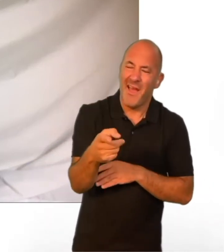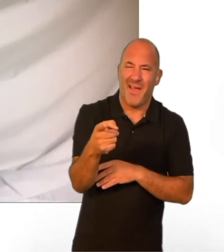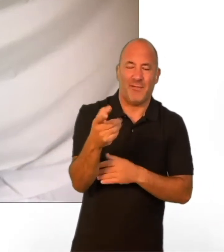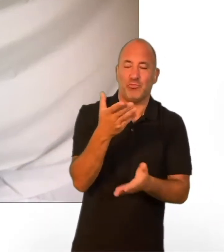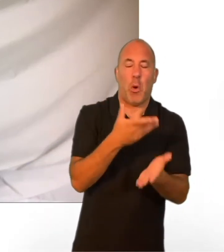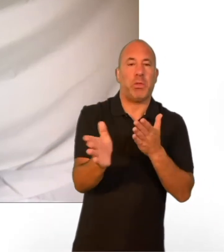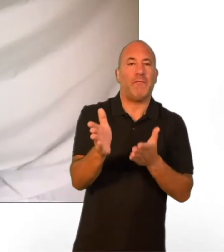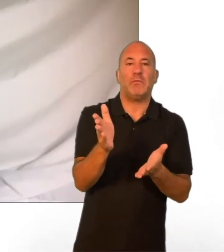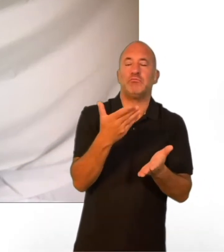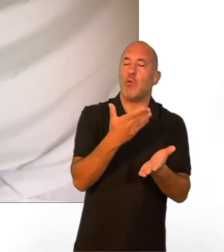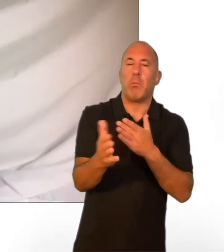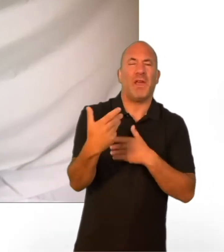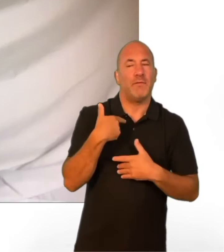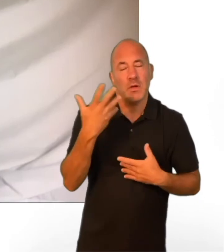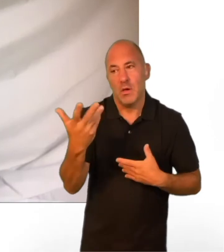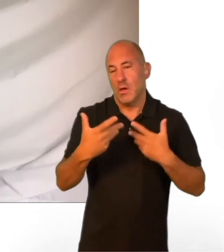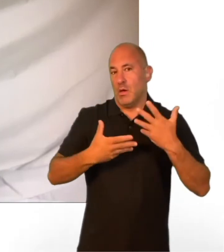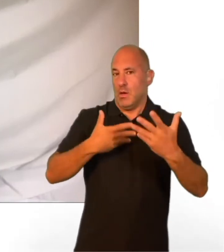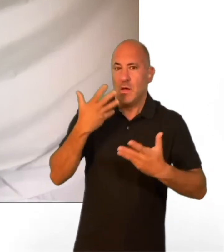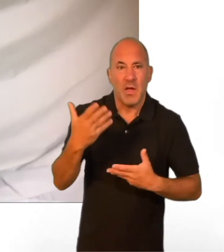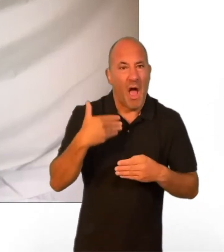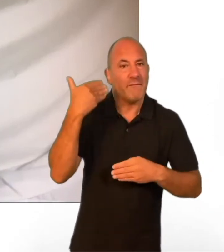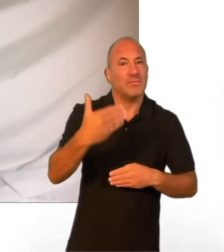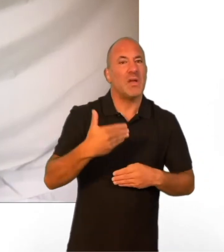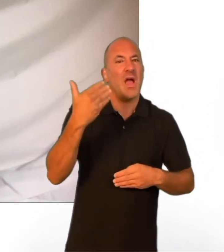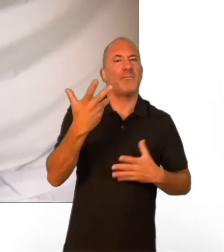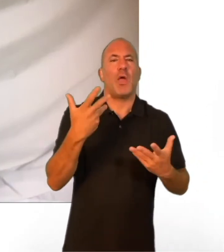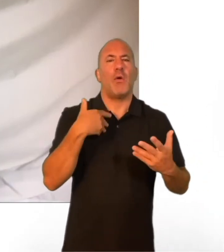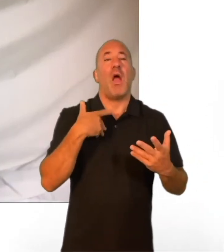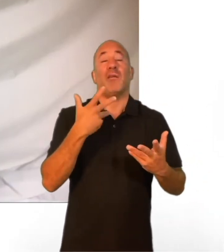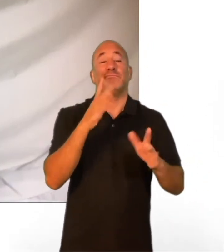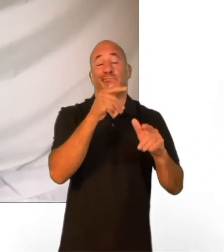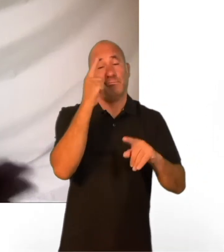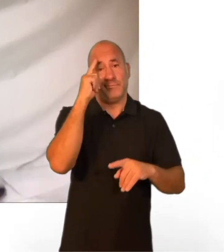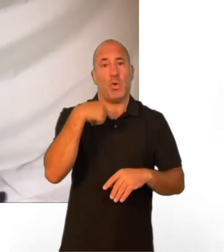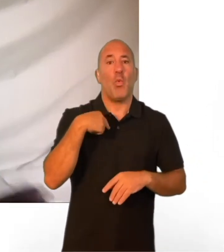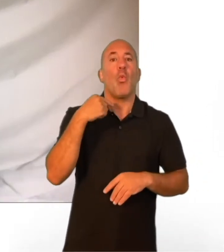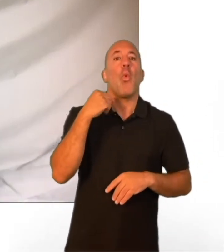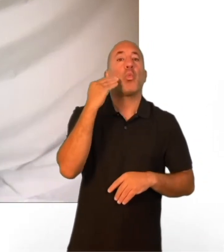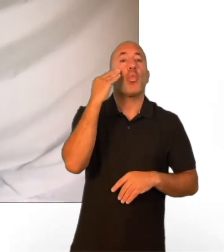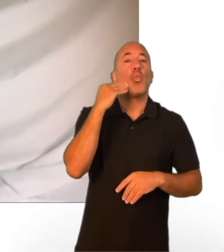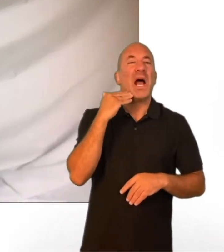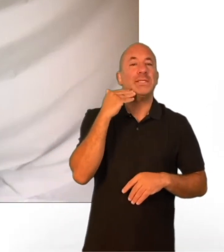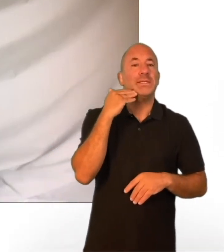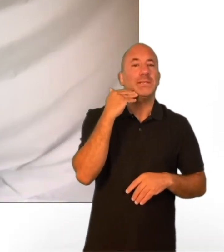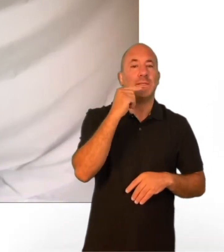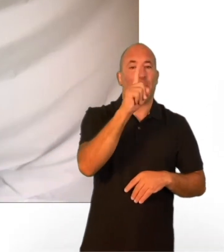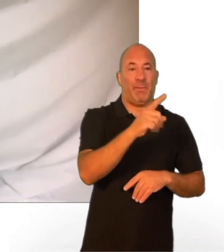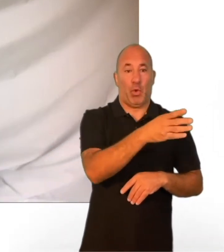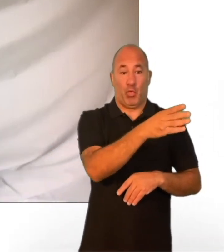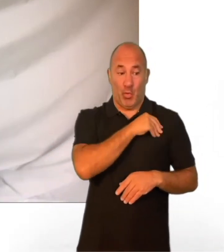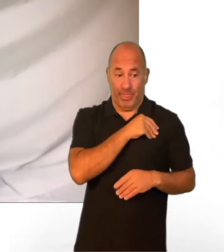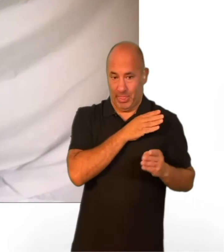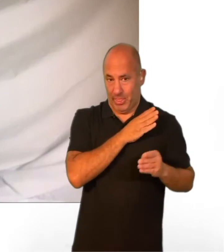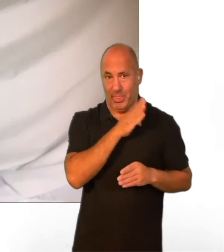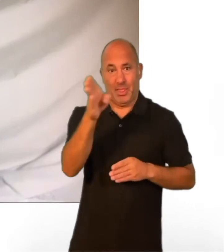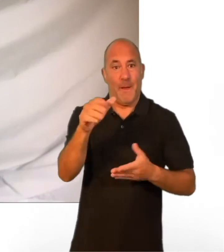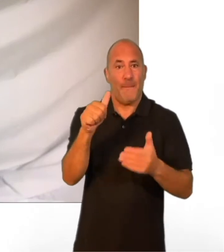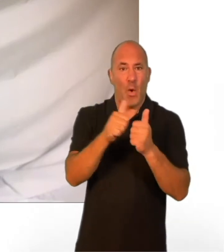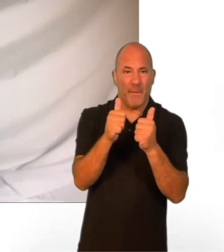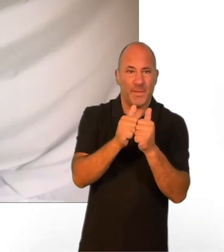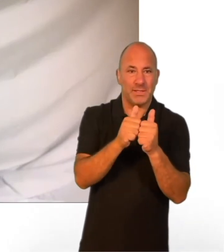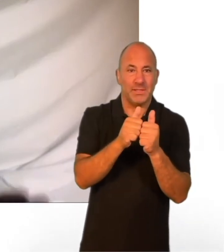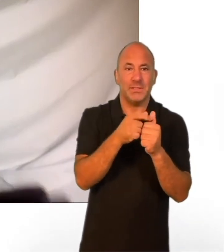believed, until I started taking white people with me to my appointments, until I started taking my light-skinned friends with me to my appointments.